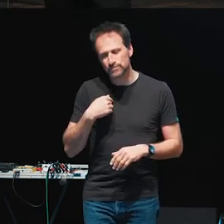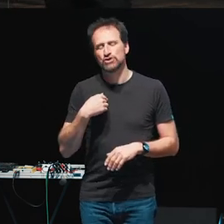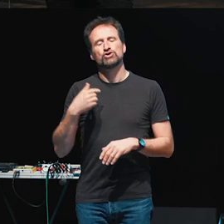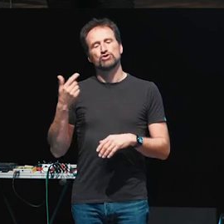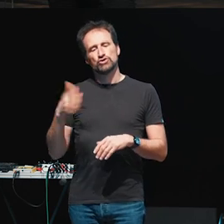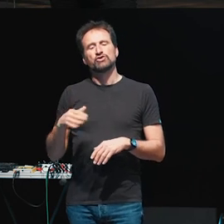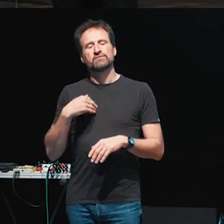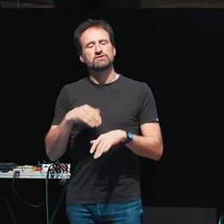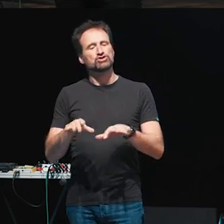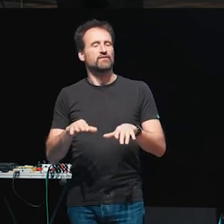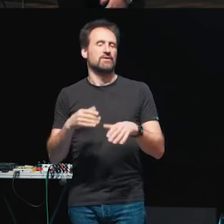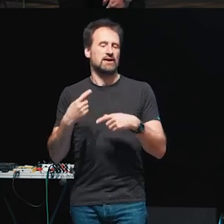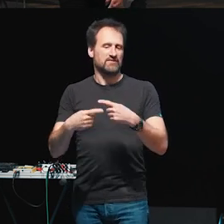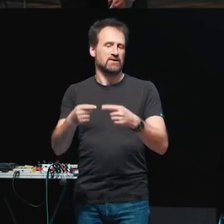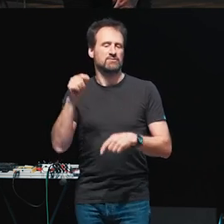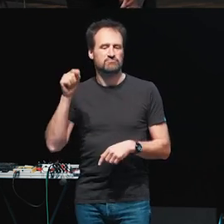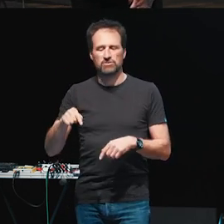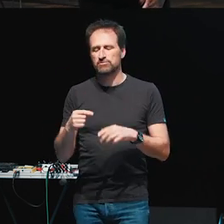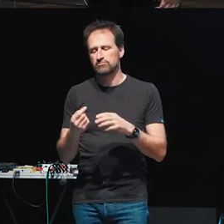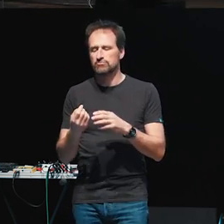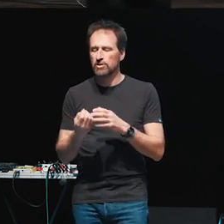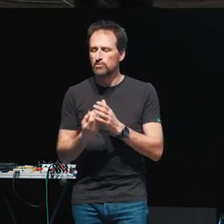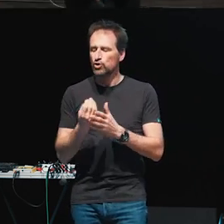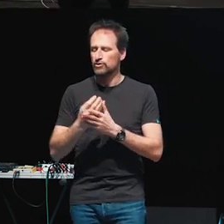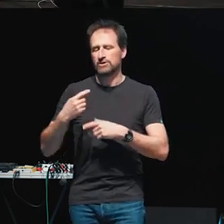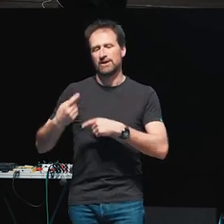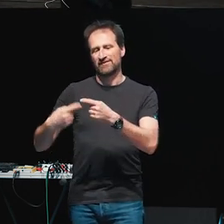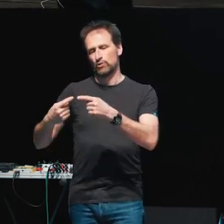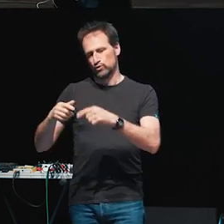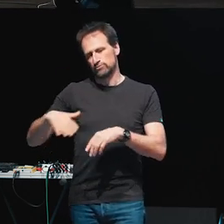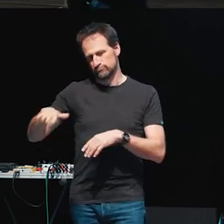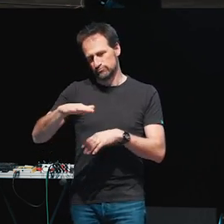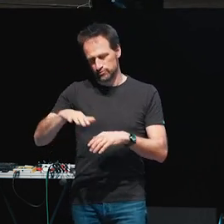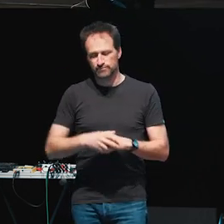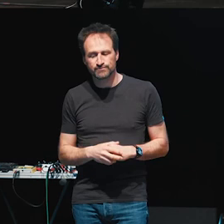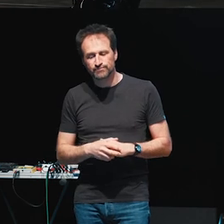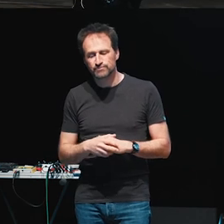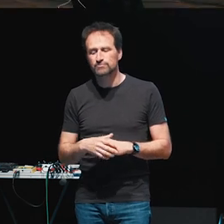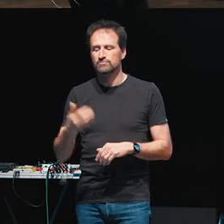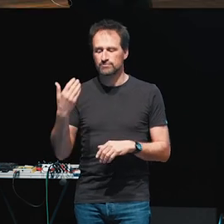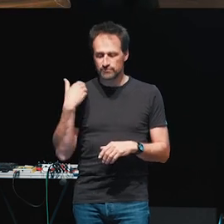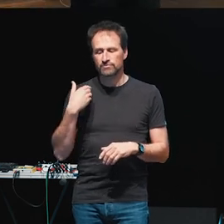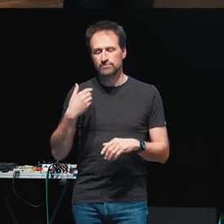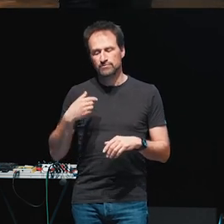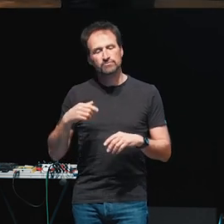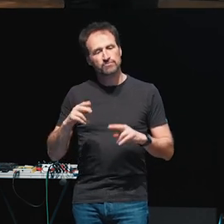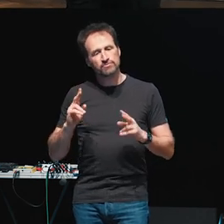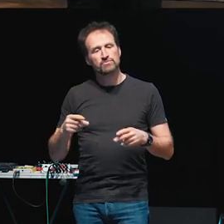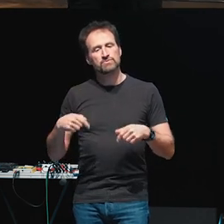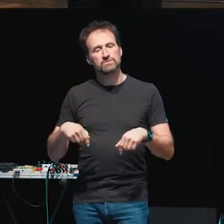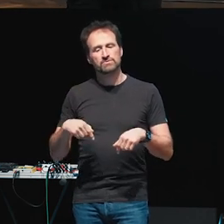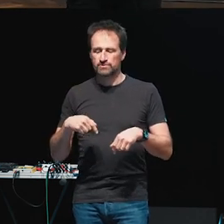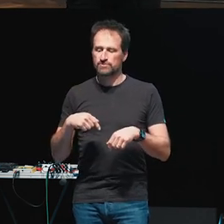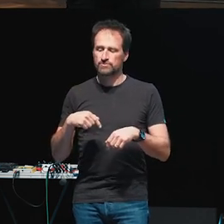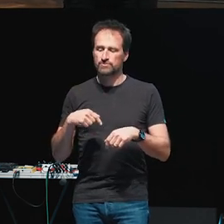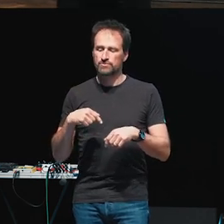engineering and product development positions before. I currently work at Ericsson's Stockholm office, and contrary to popular belief,